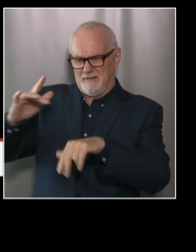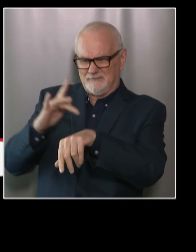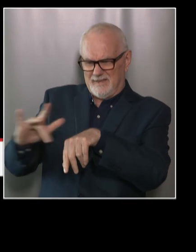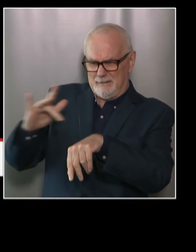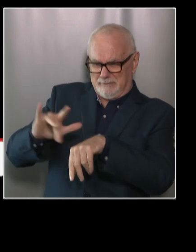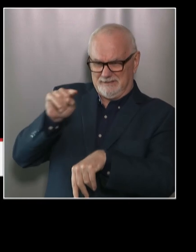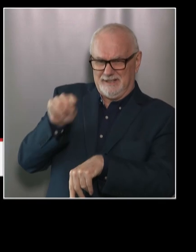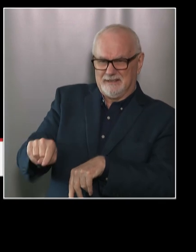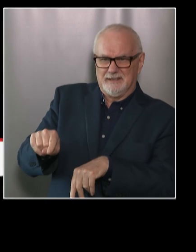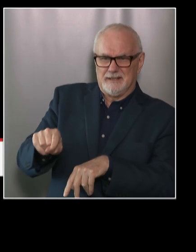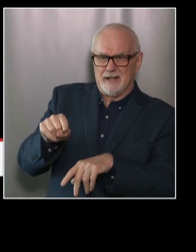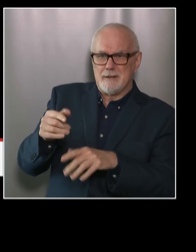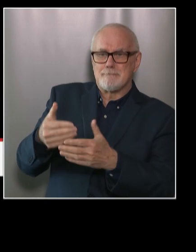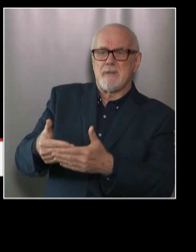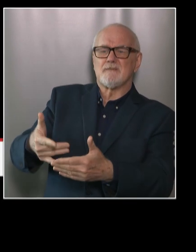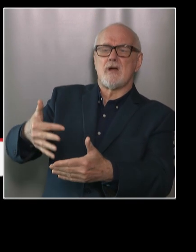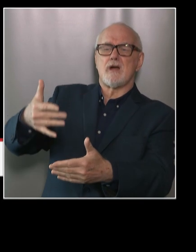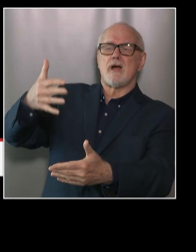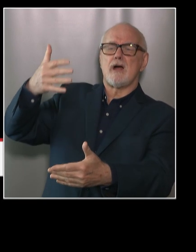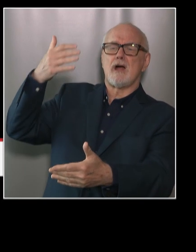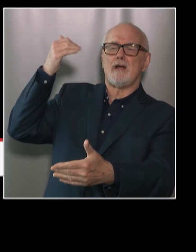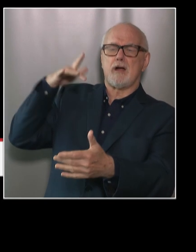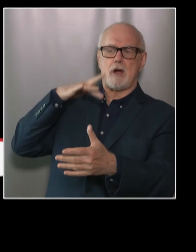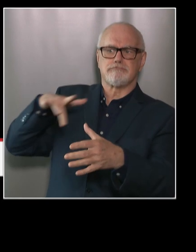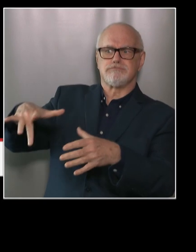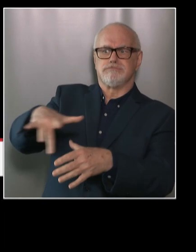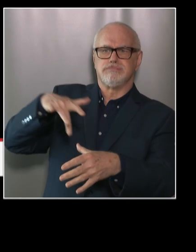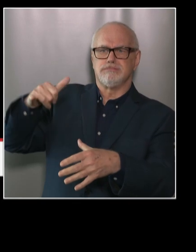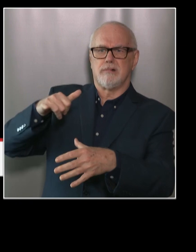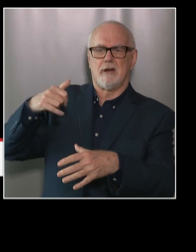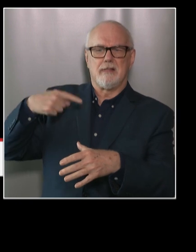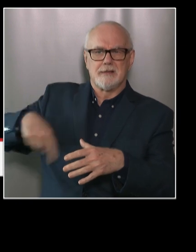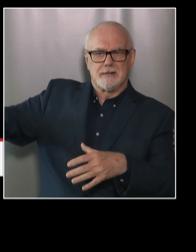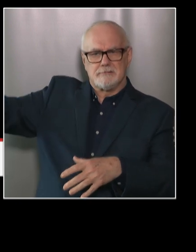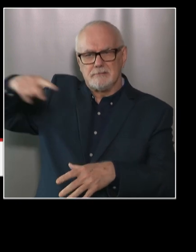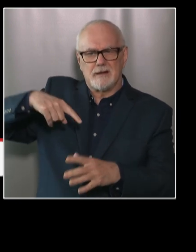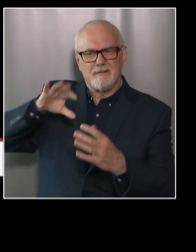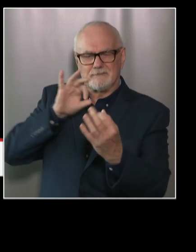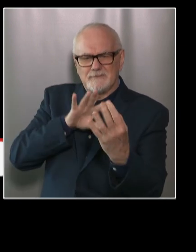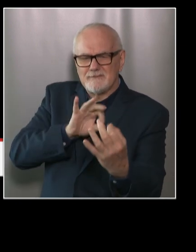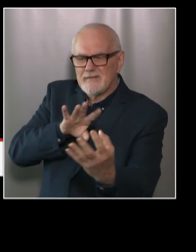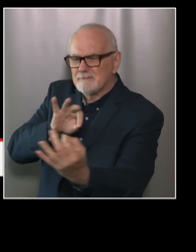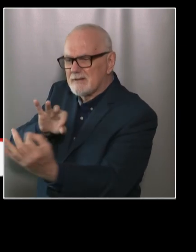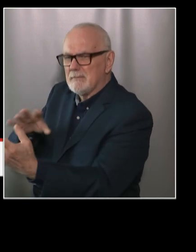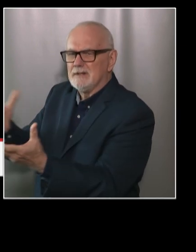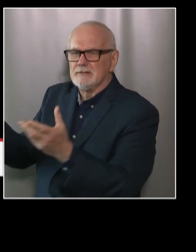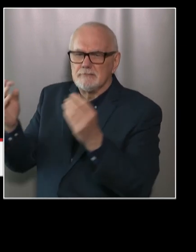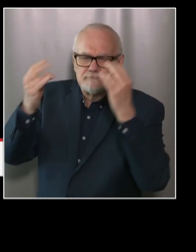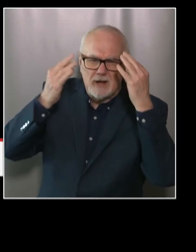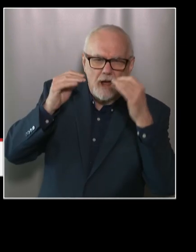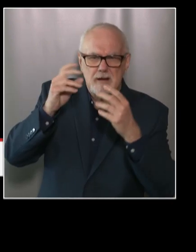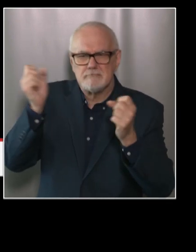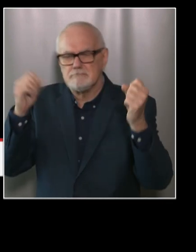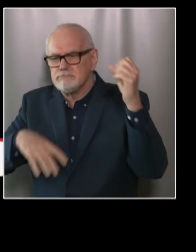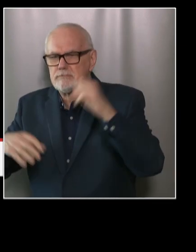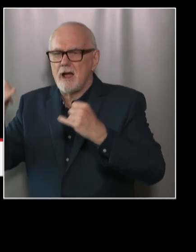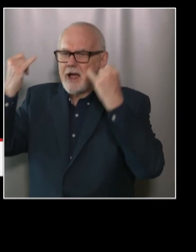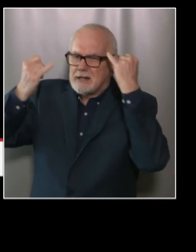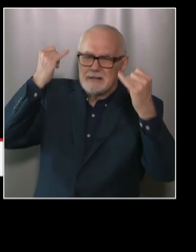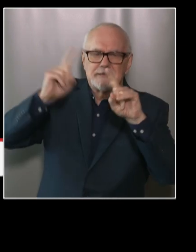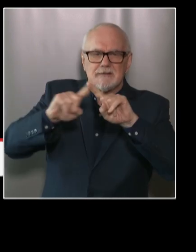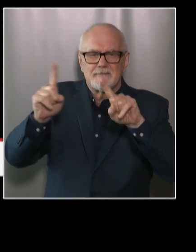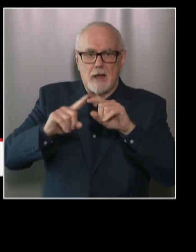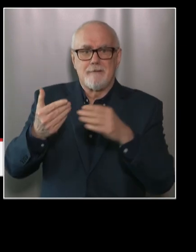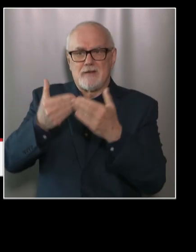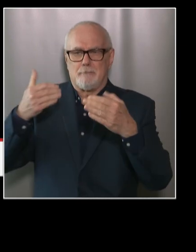write that into the RFP and consider their voice before we got going. And in 2024, we officially opened Station